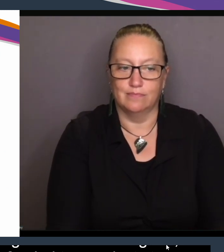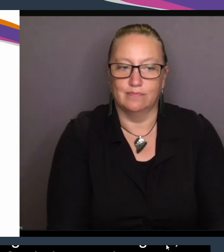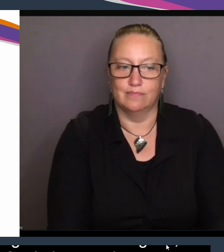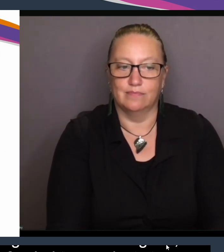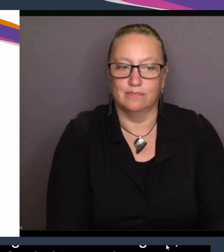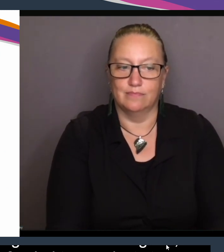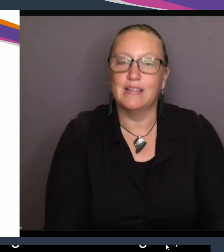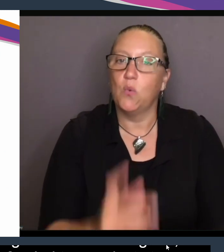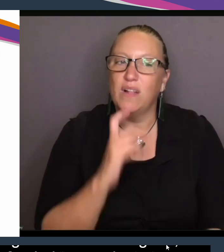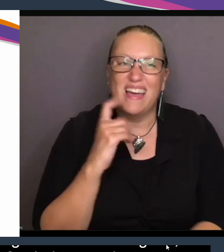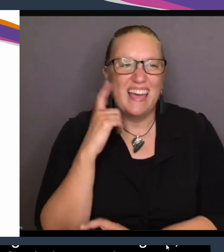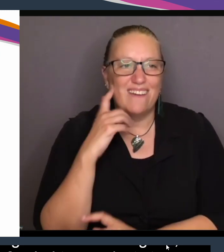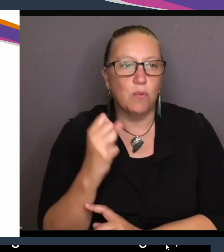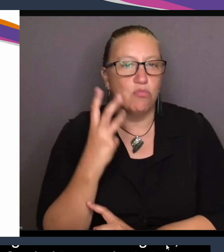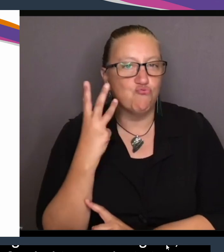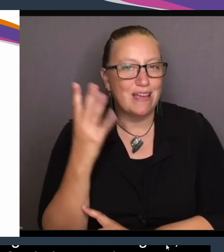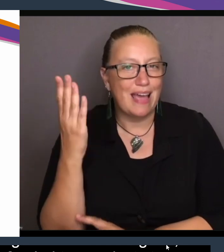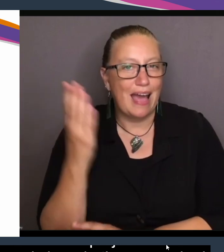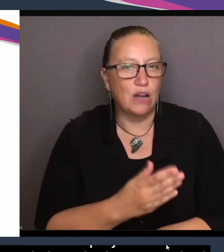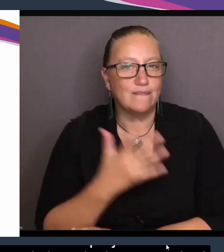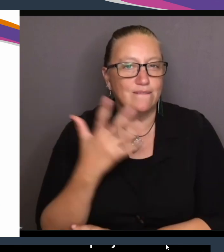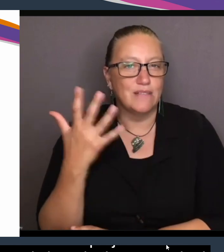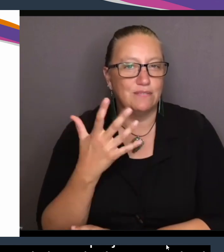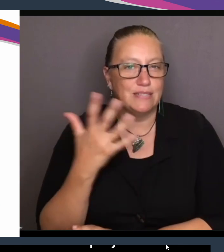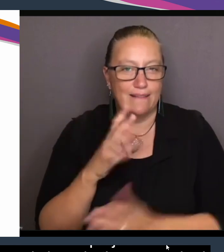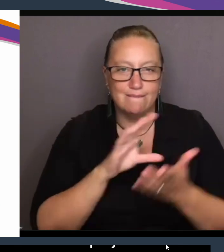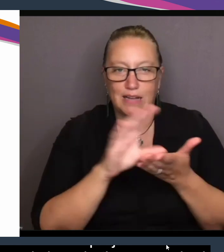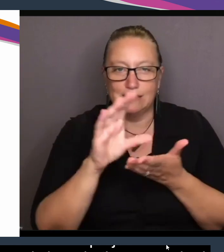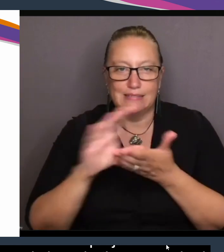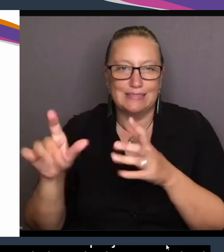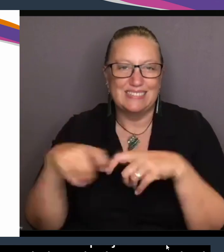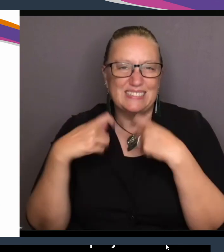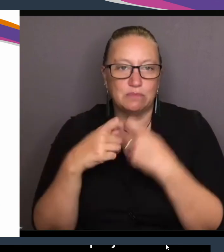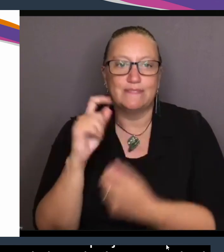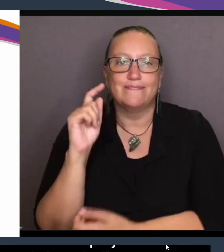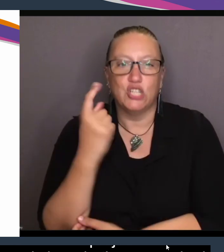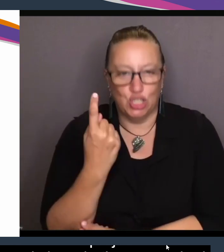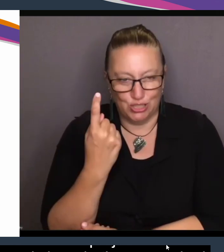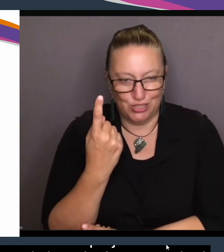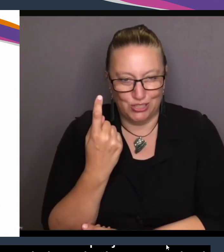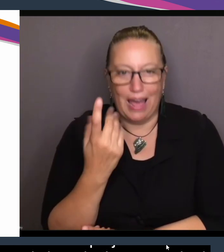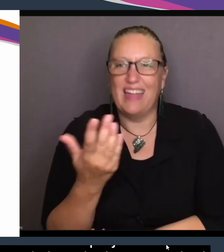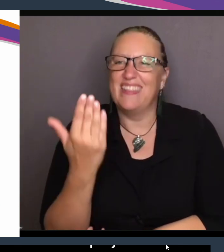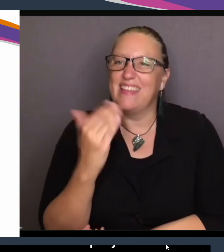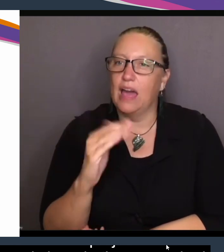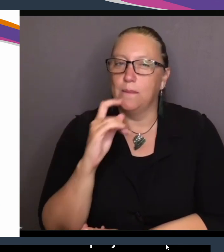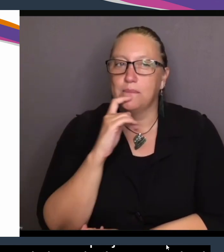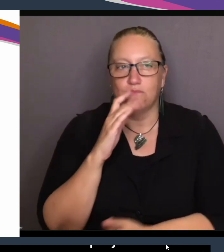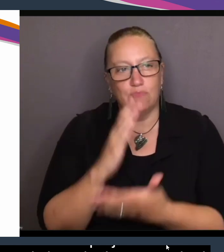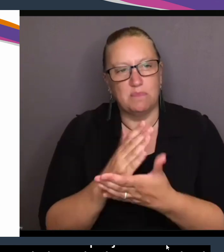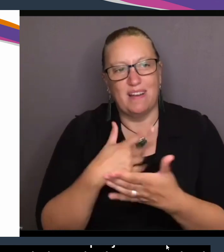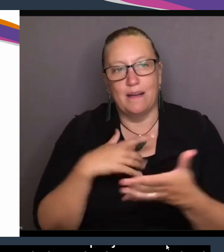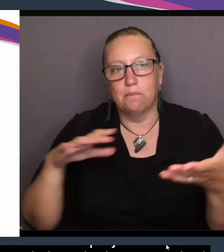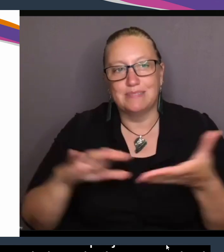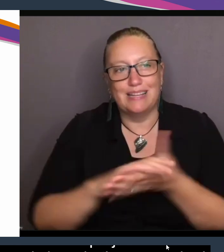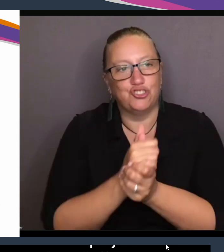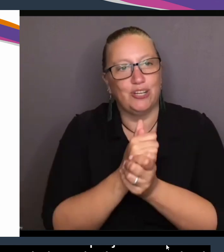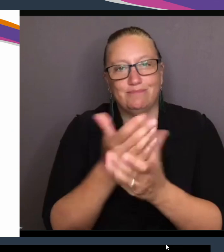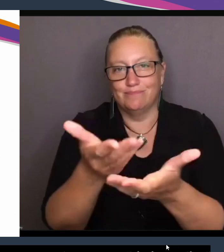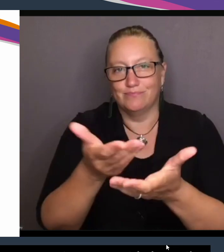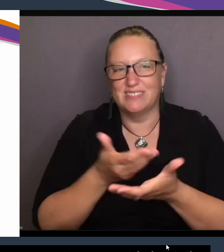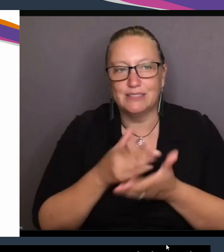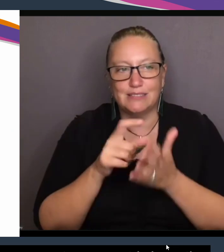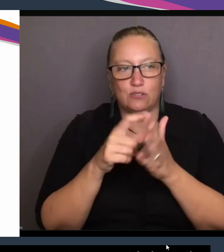from 3 of our 15 funded teams first. And it's my very great pleasure to introduce Dr.